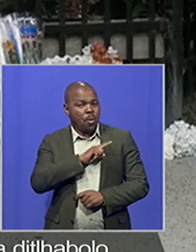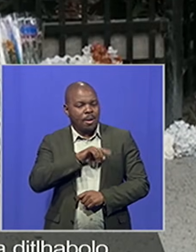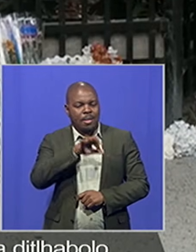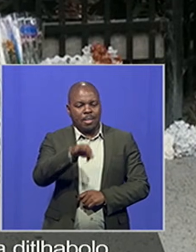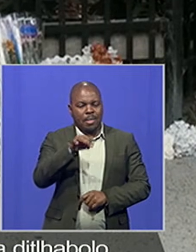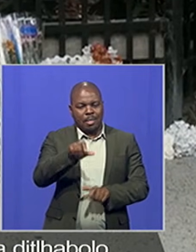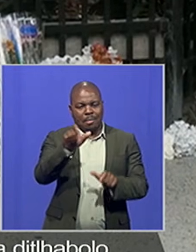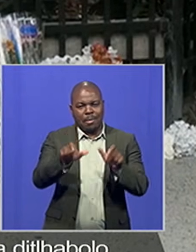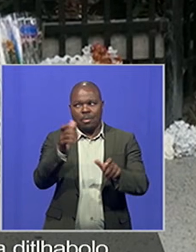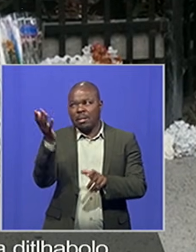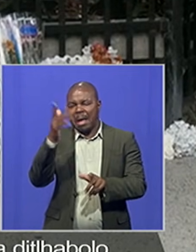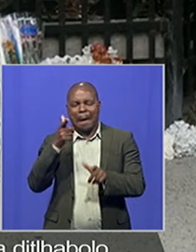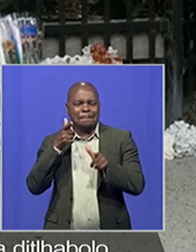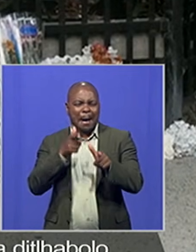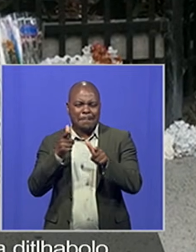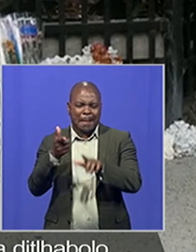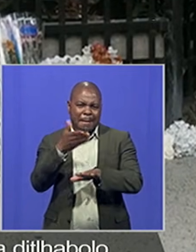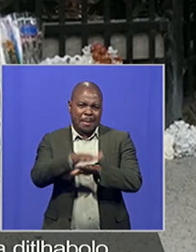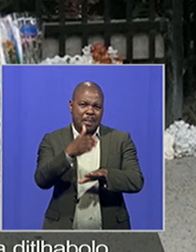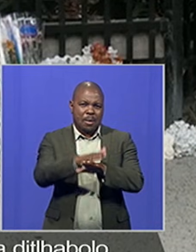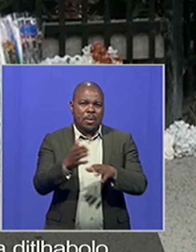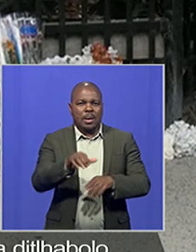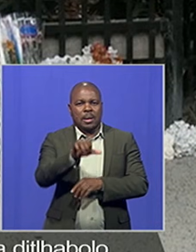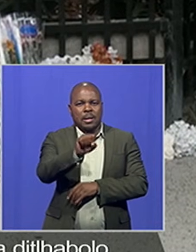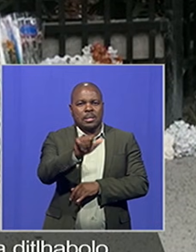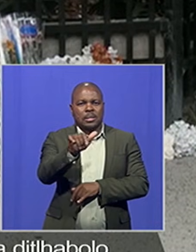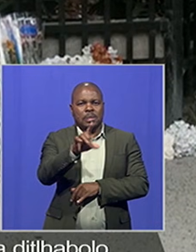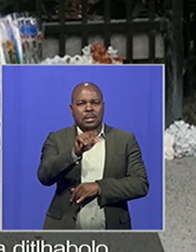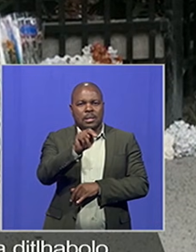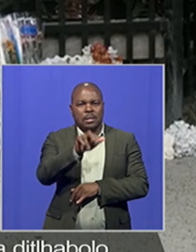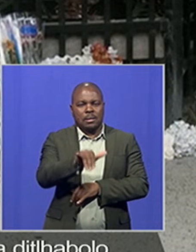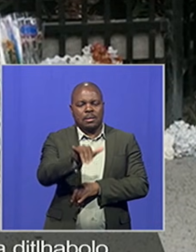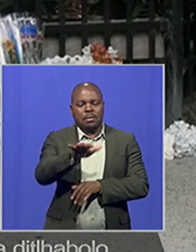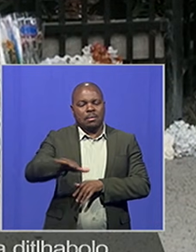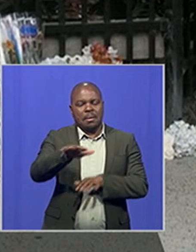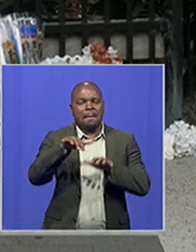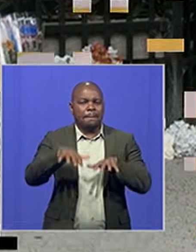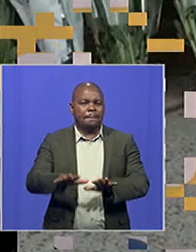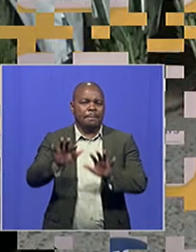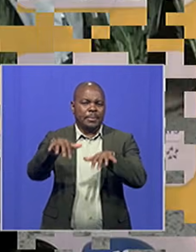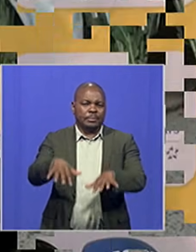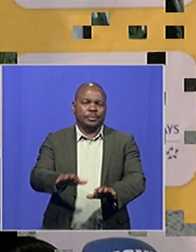16 ba bolawe mo thuntsong ya mogoso kwa Sydney kwa Bondi Beach.